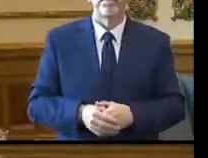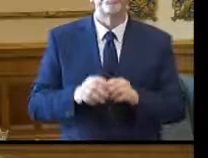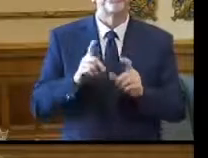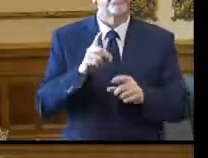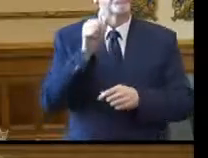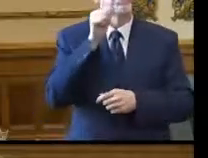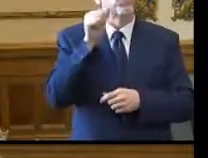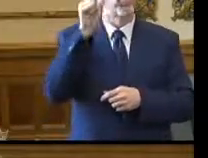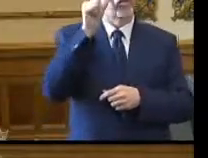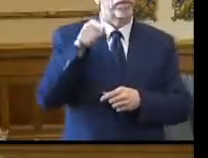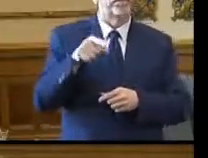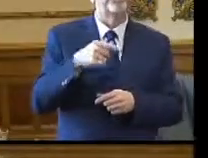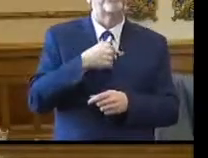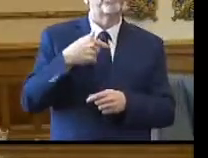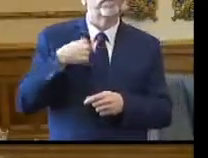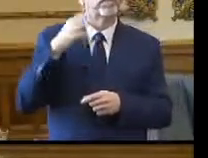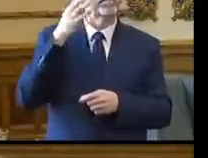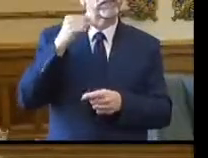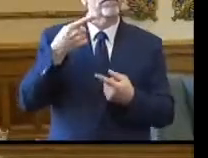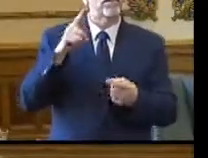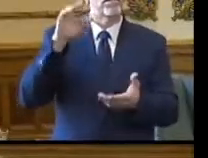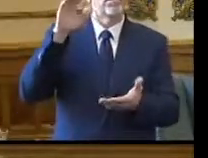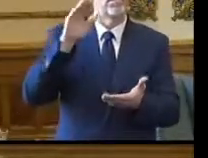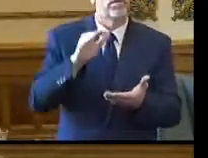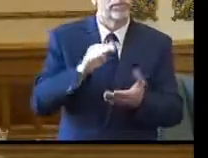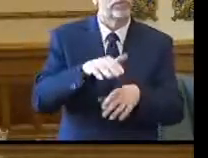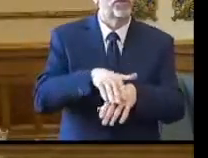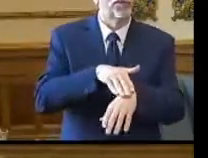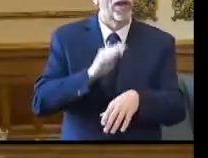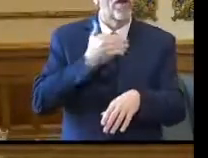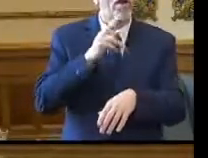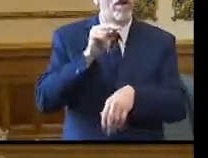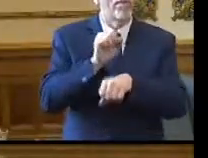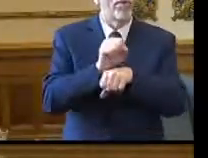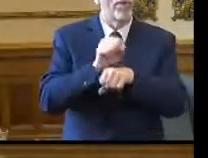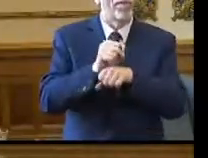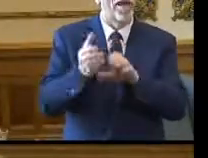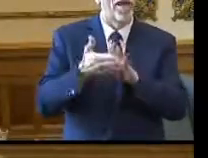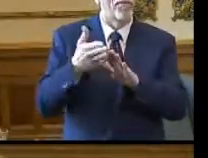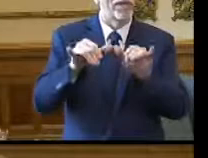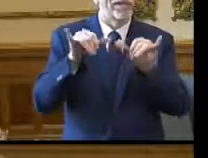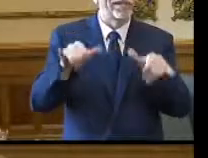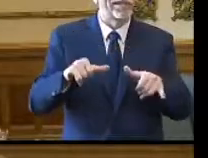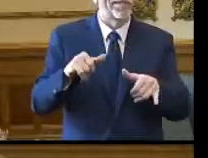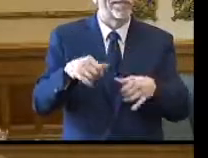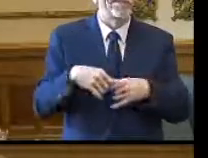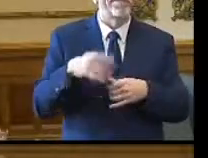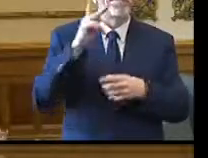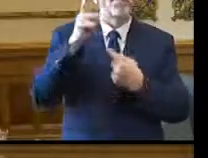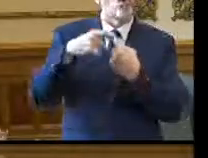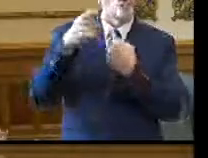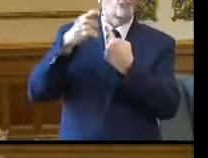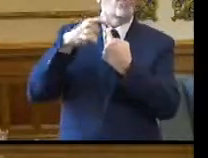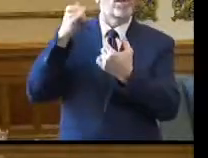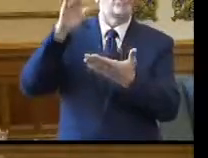yesterday, we experienced a slowing down of our unemployment operating system due to volume. This prevented